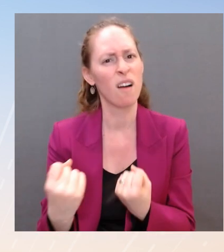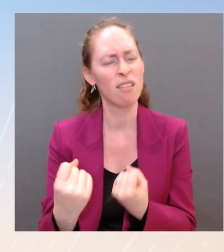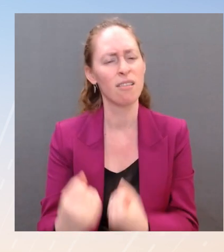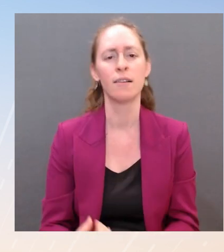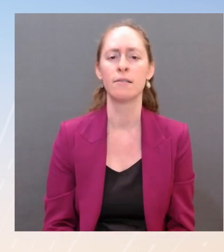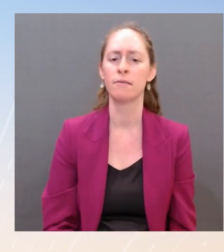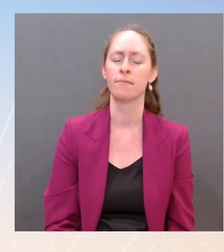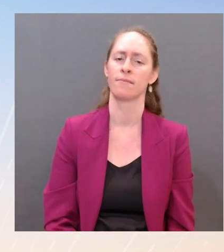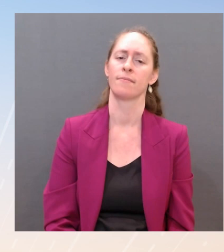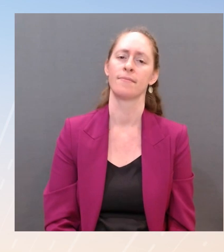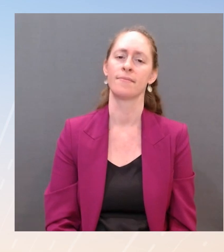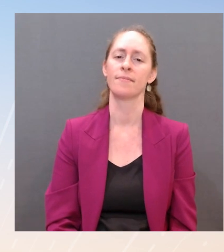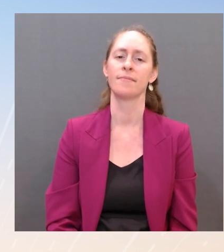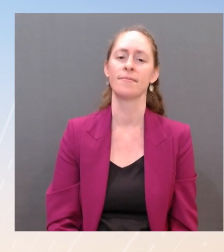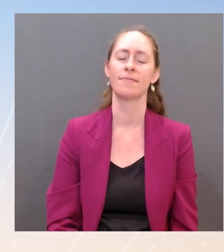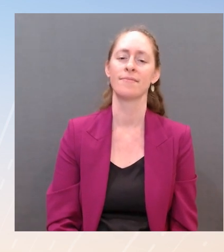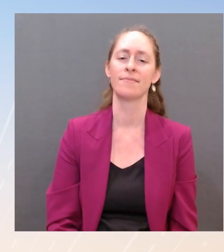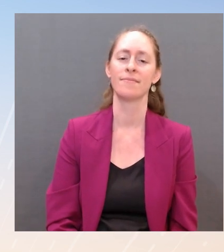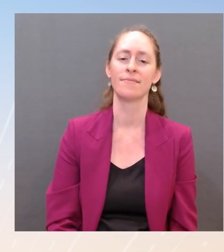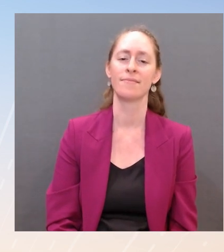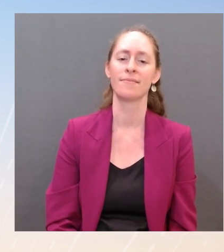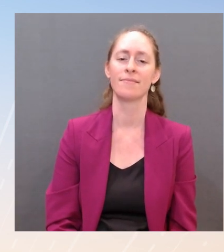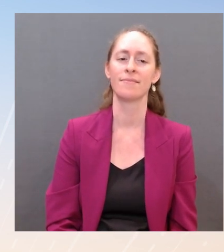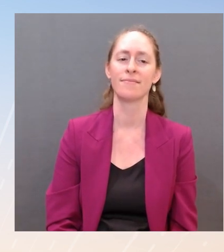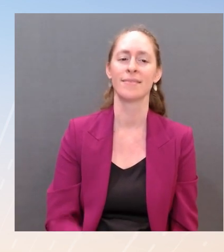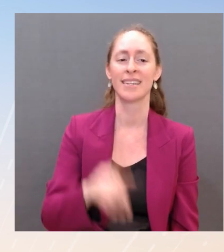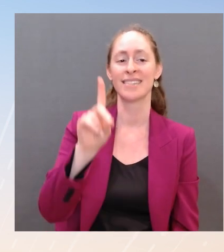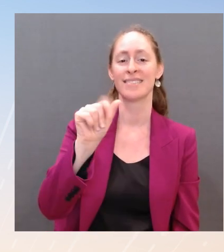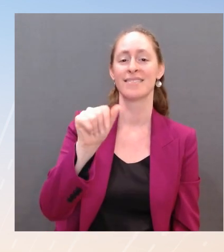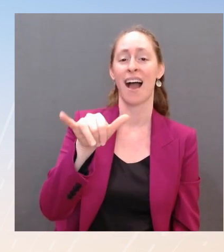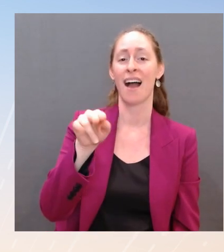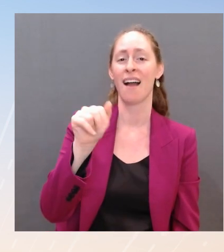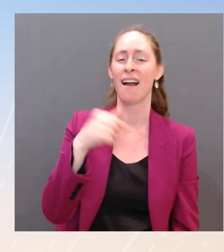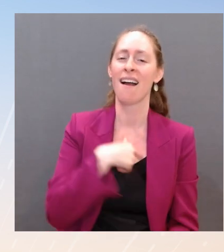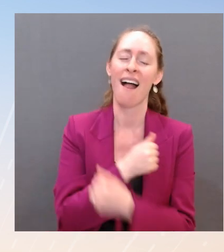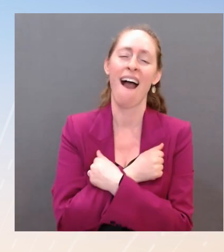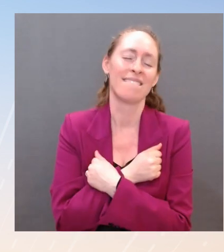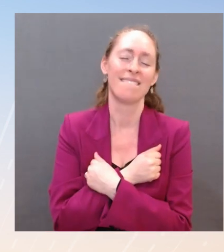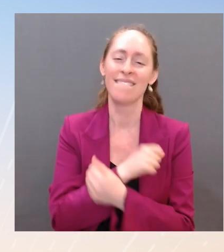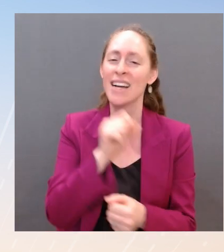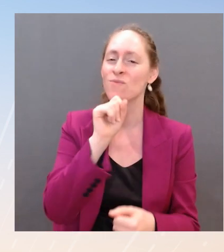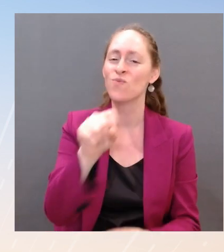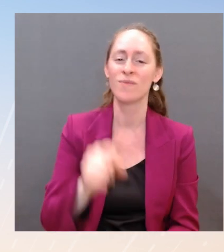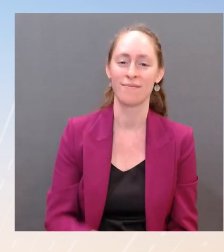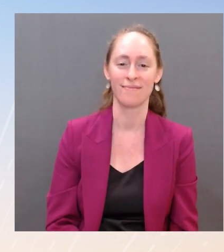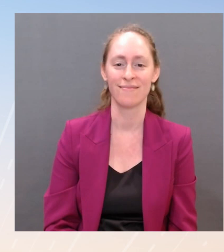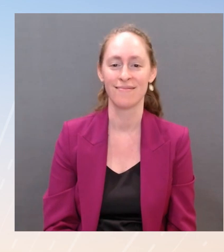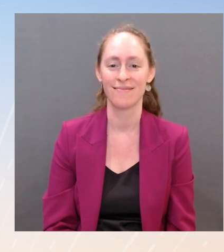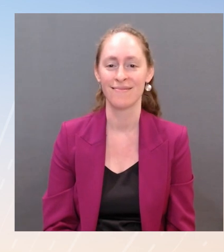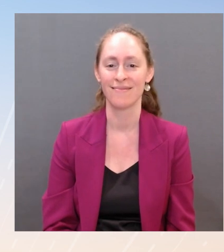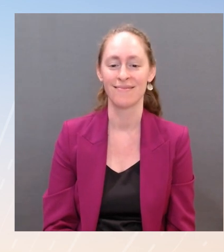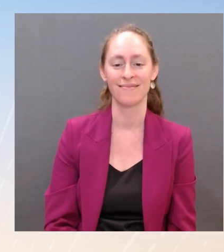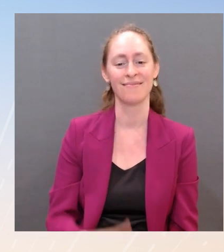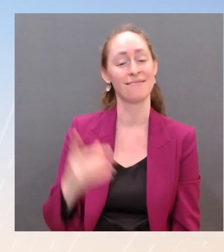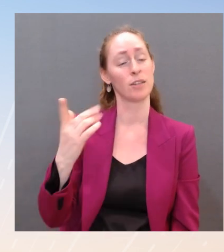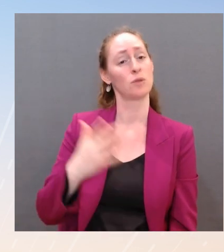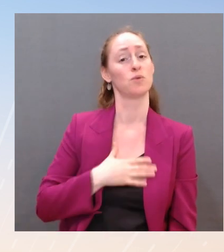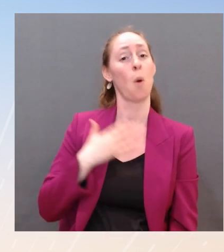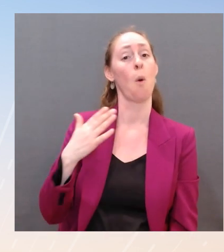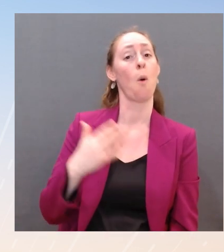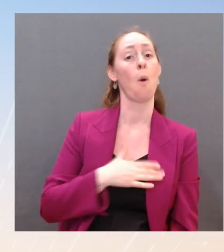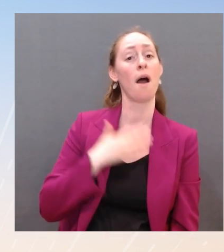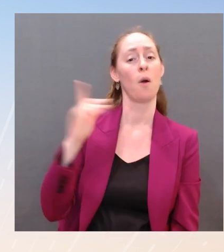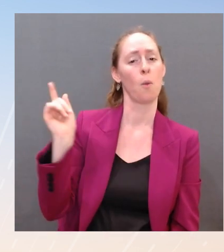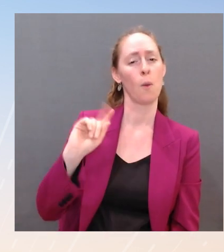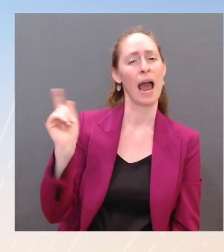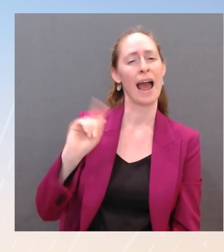love your last line. Ask yourself what brings you joy, because we all need more joy in our lives, and we're all going to